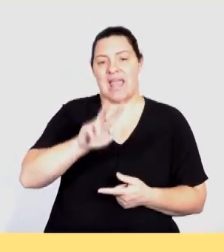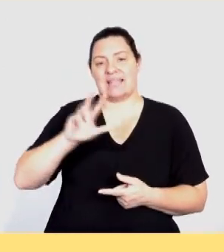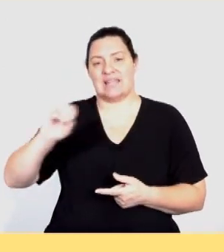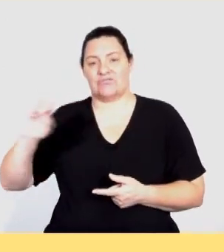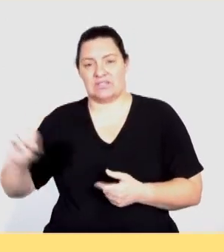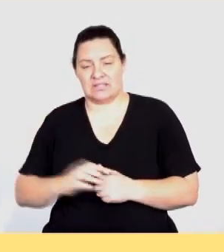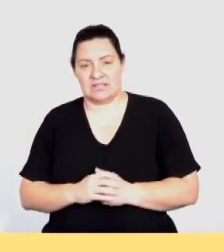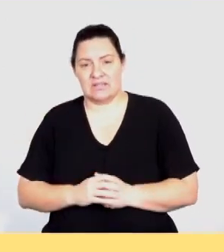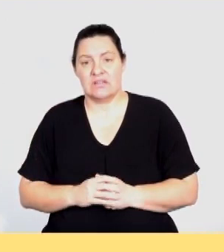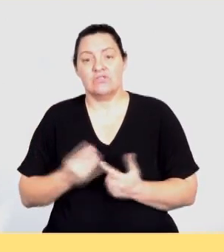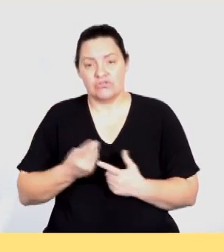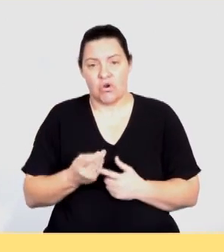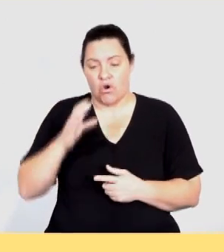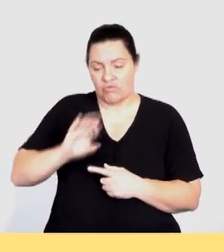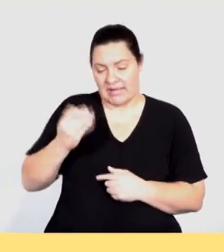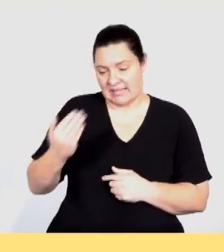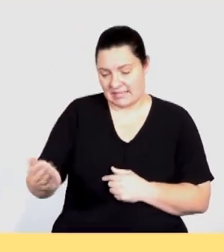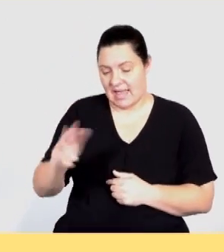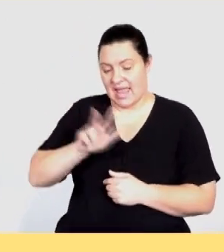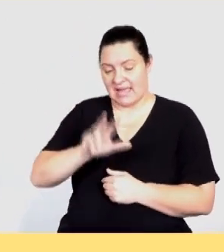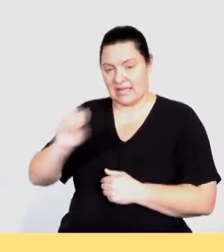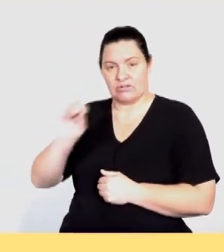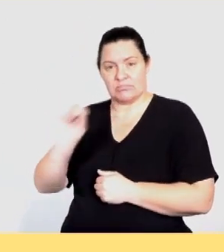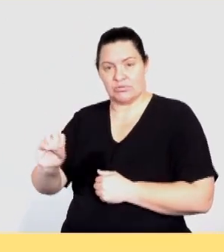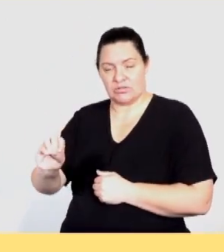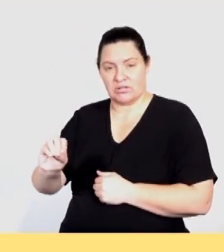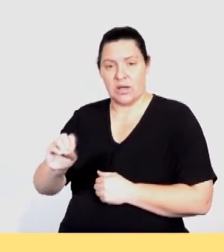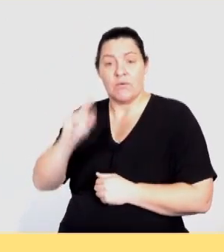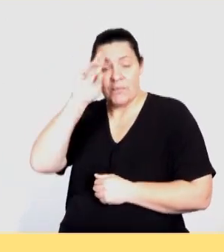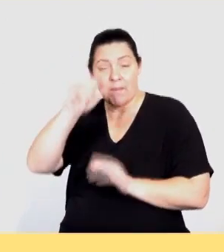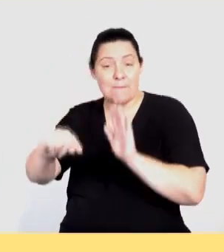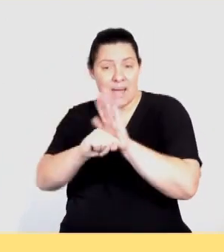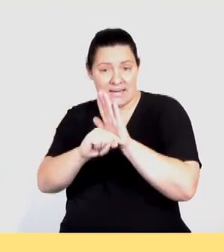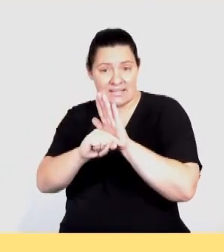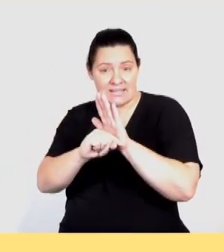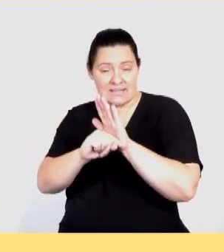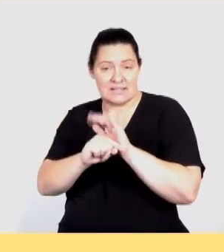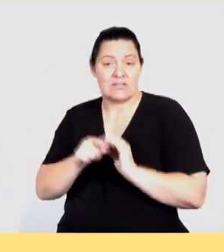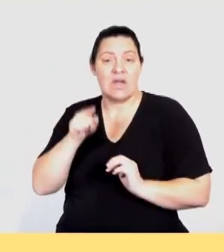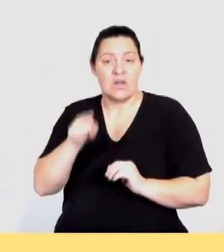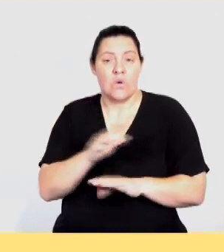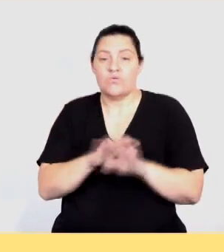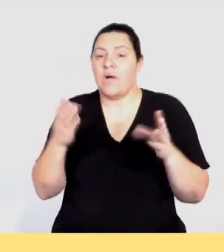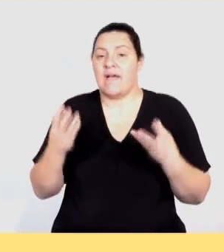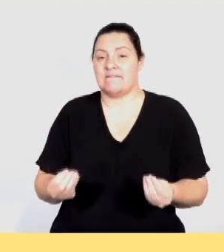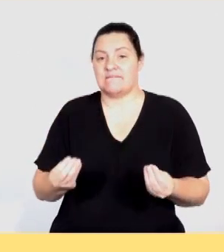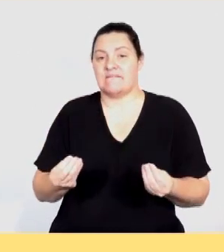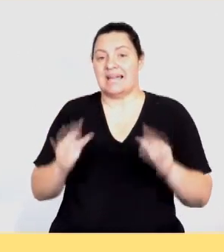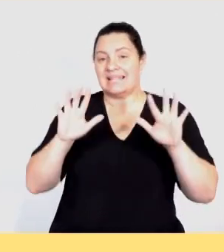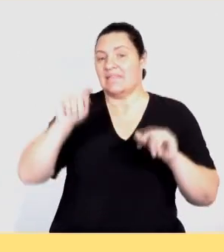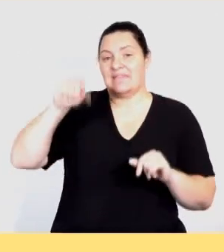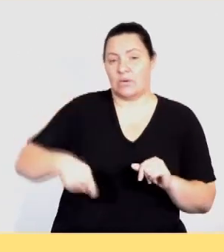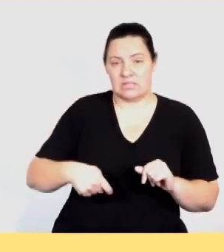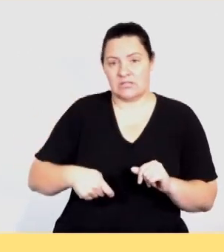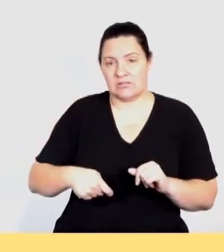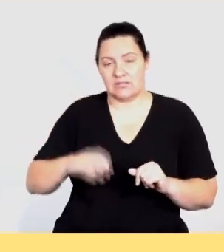for? 800. So I come to my credit side, 800. Remember, minus. That means here I'm now going